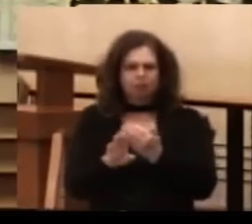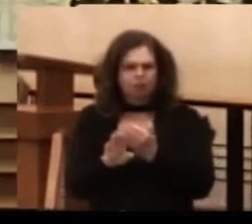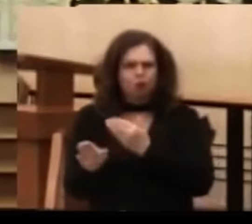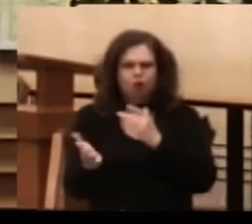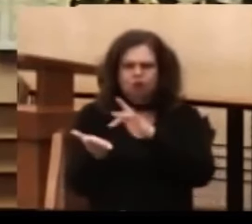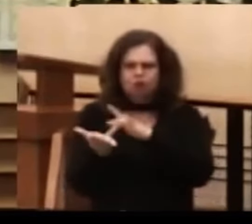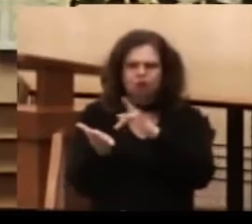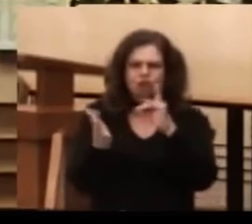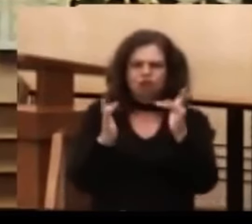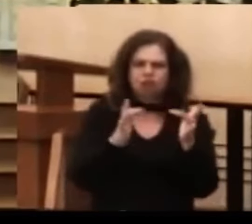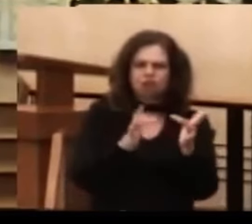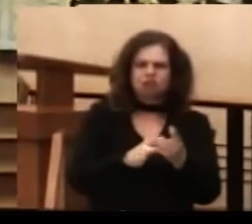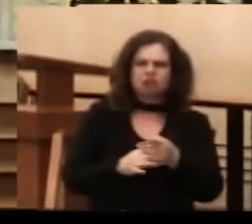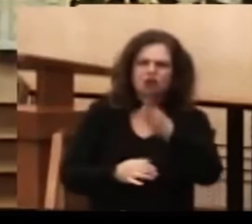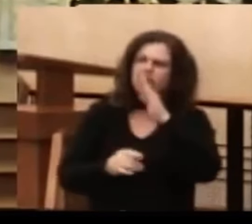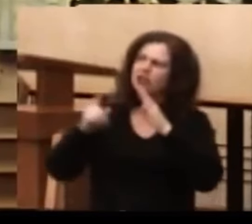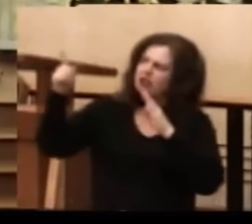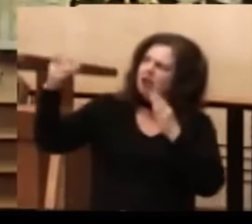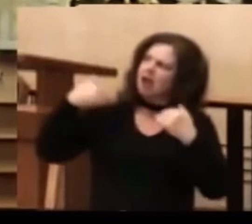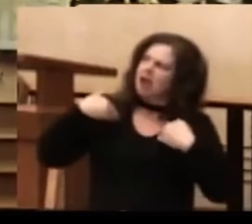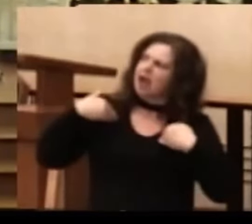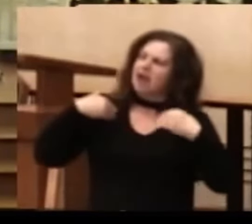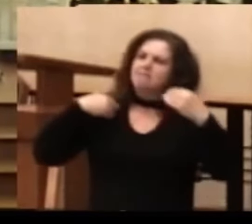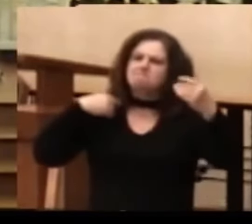Jesus, God had power over